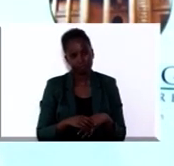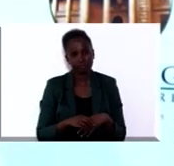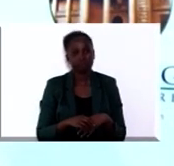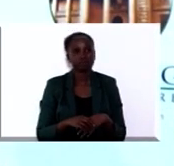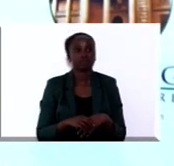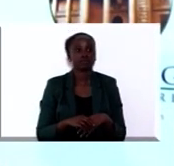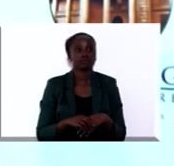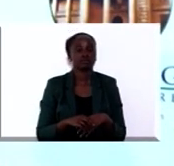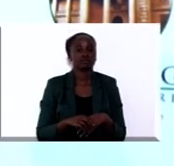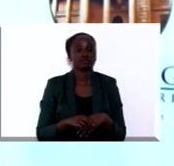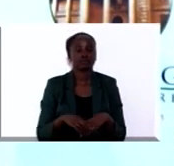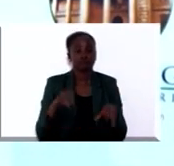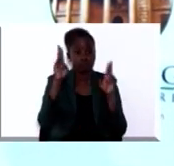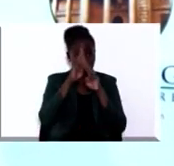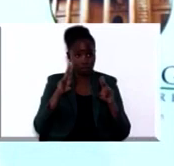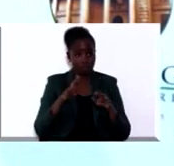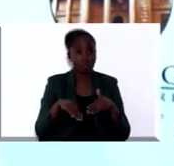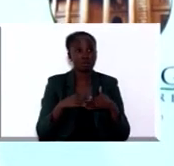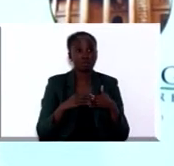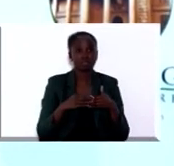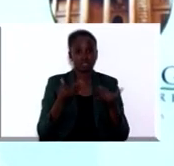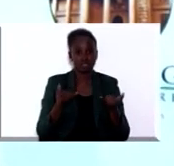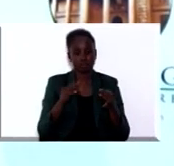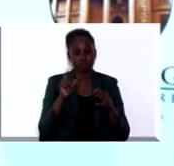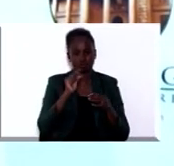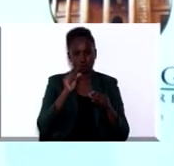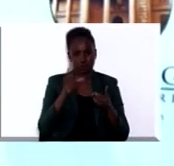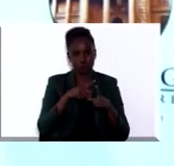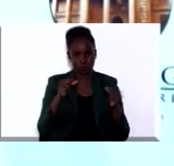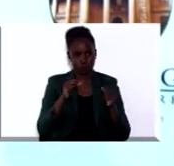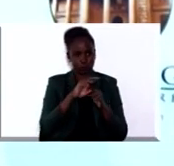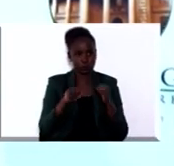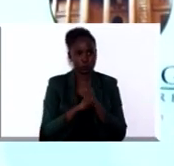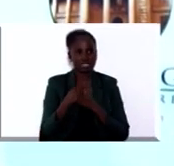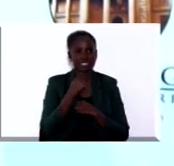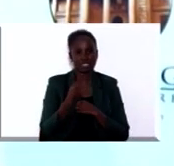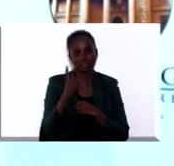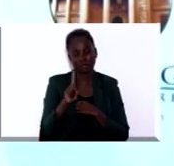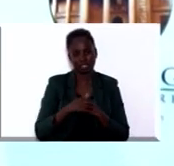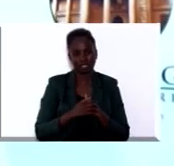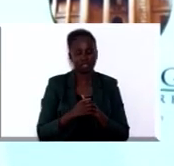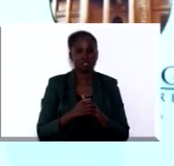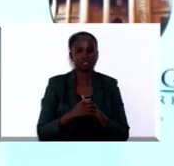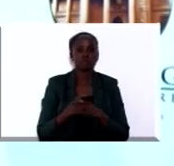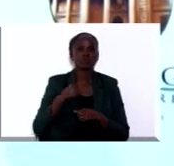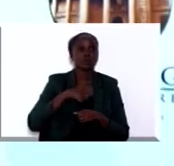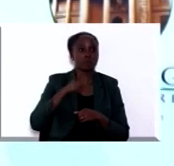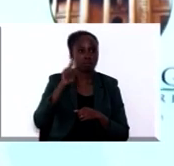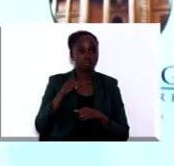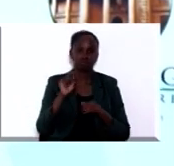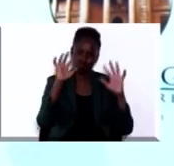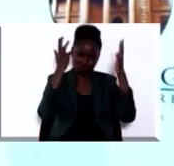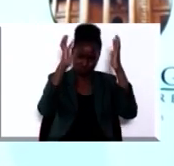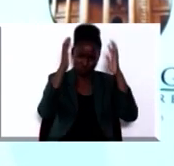So, honorable members, I am concluding by saying that we must congratulate